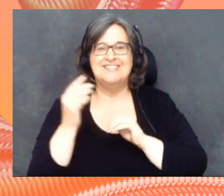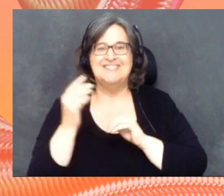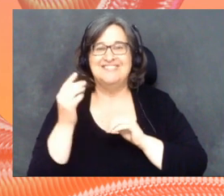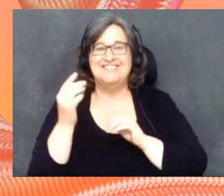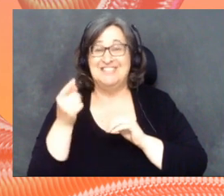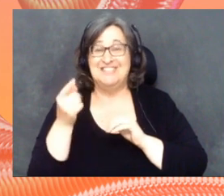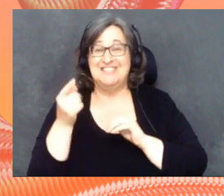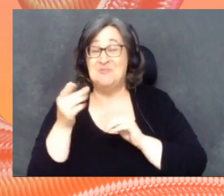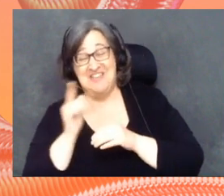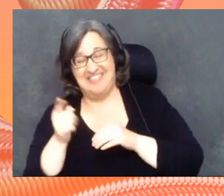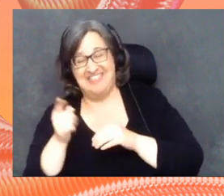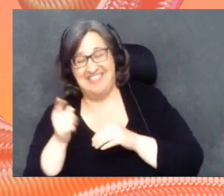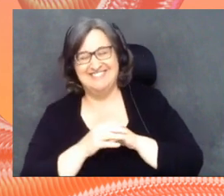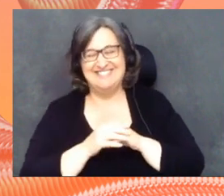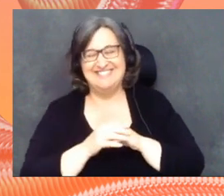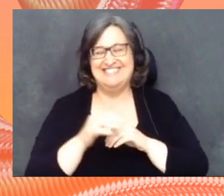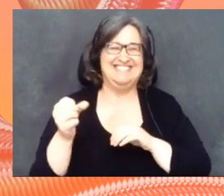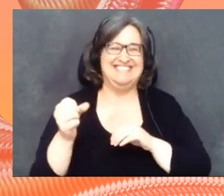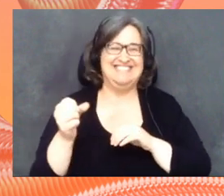so cute.